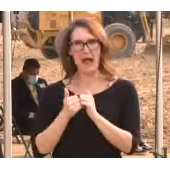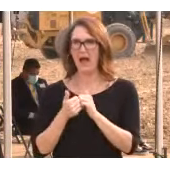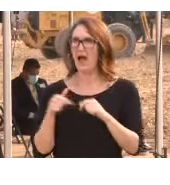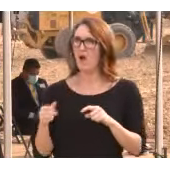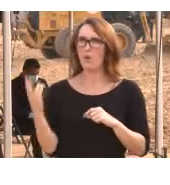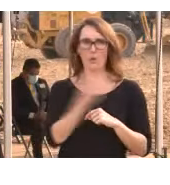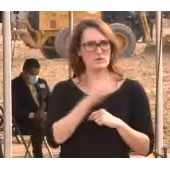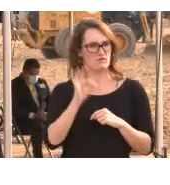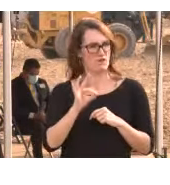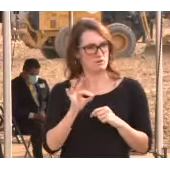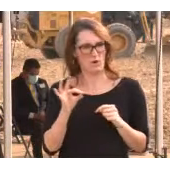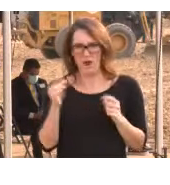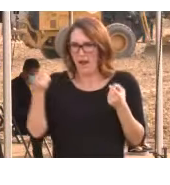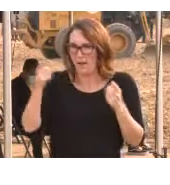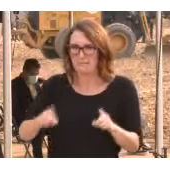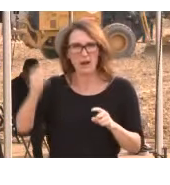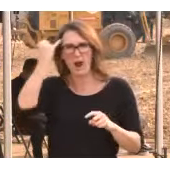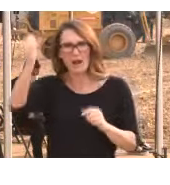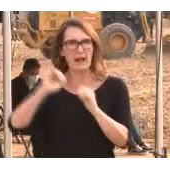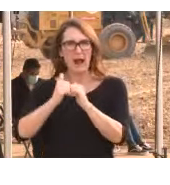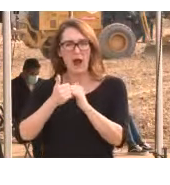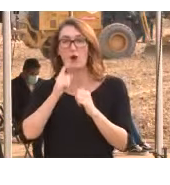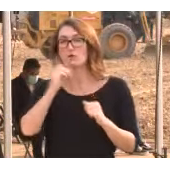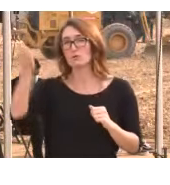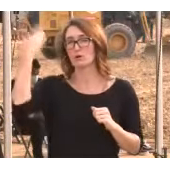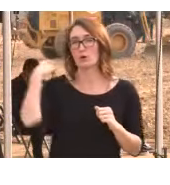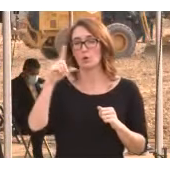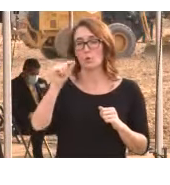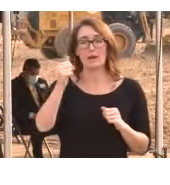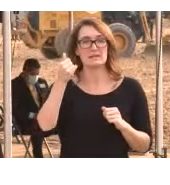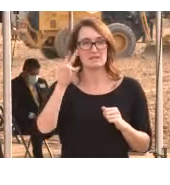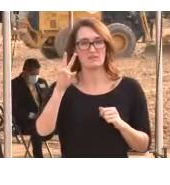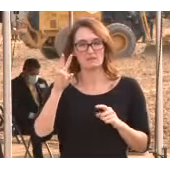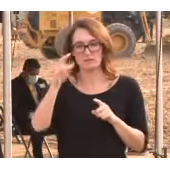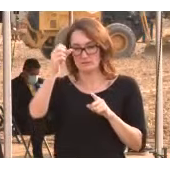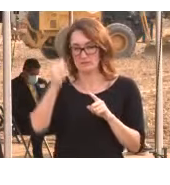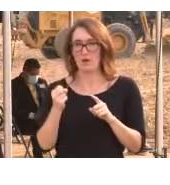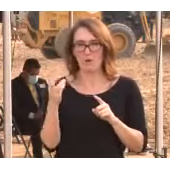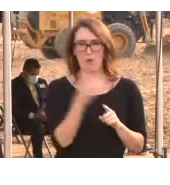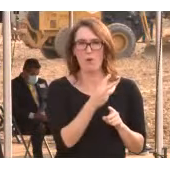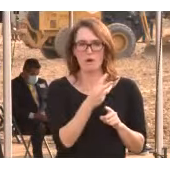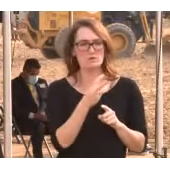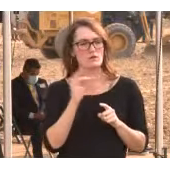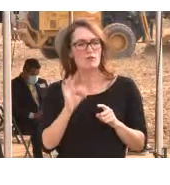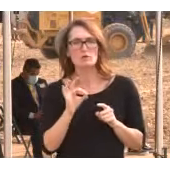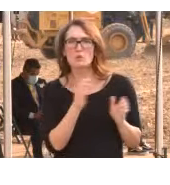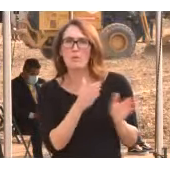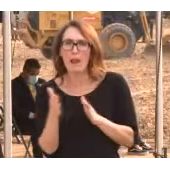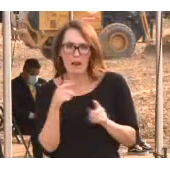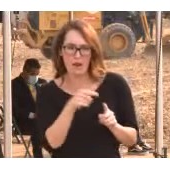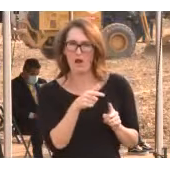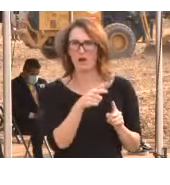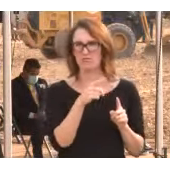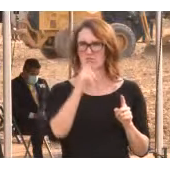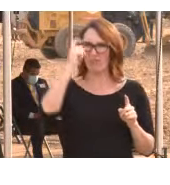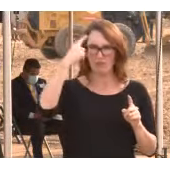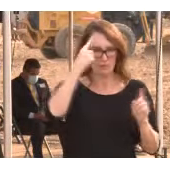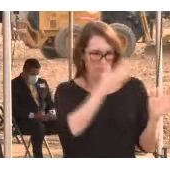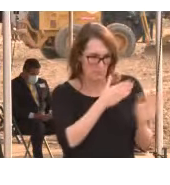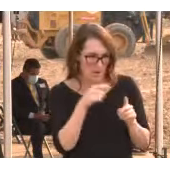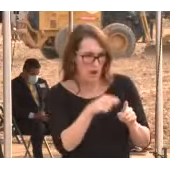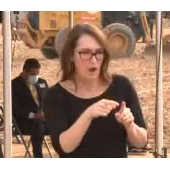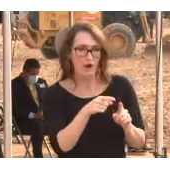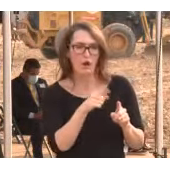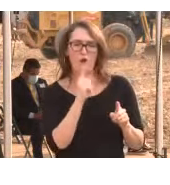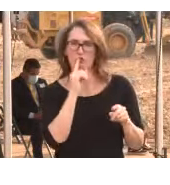to be? Well, a 2017 Southwest Fresno specific plan provides a little glimpse into the origin story of